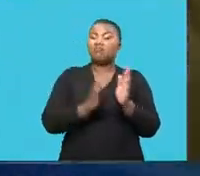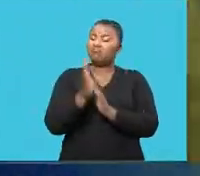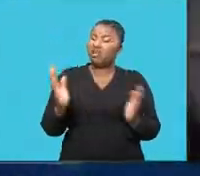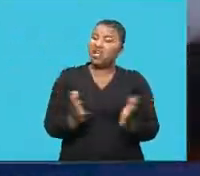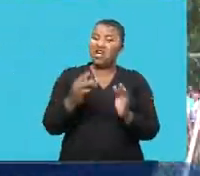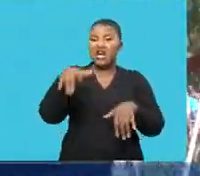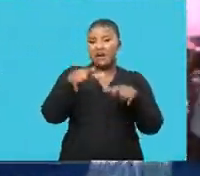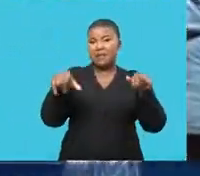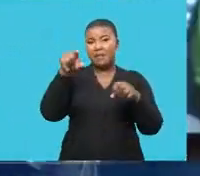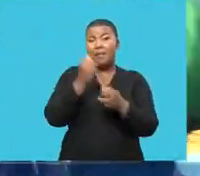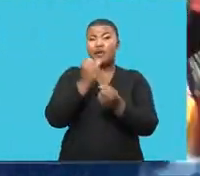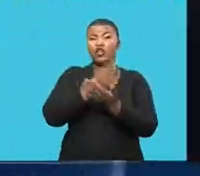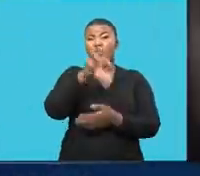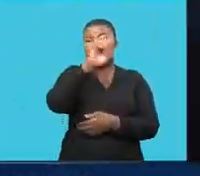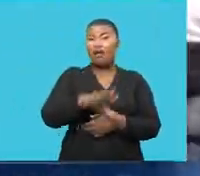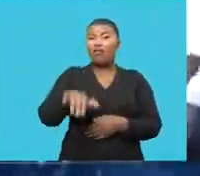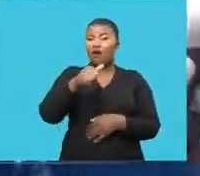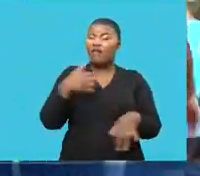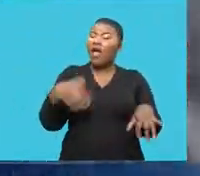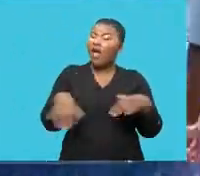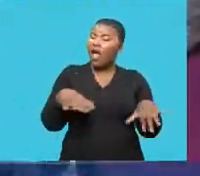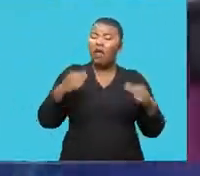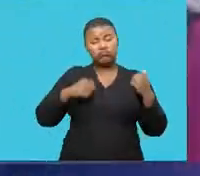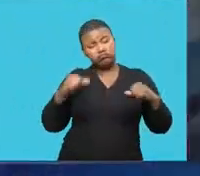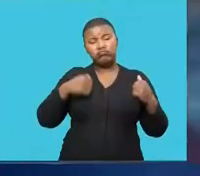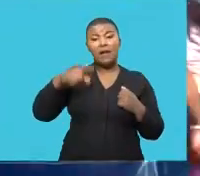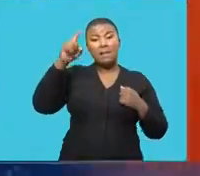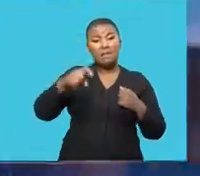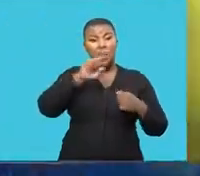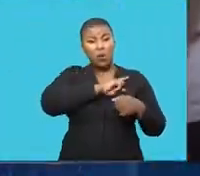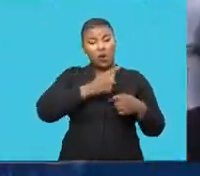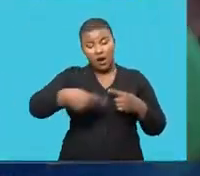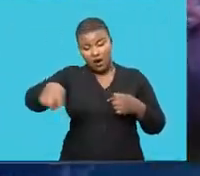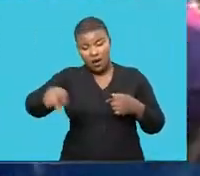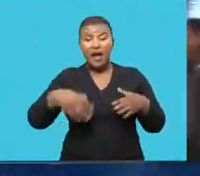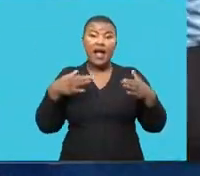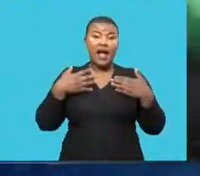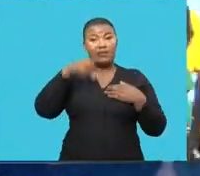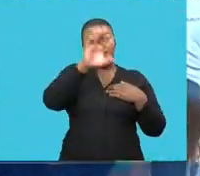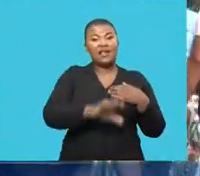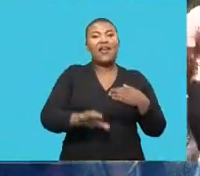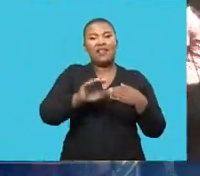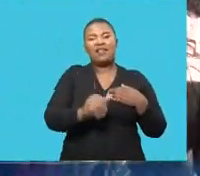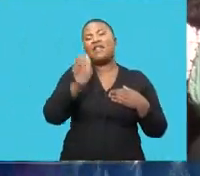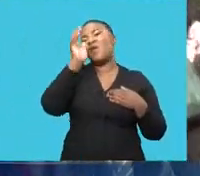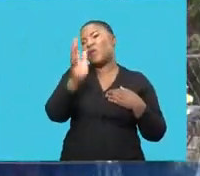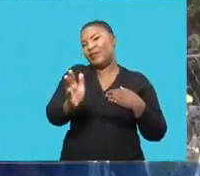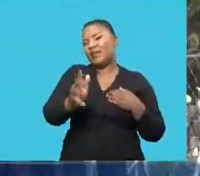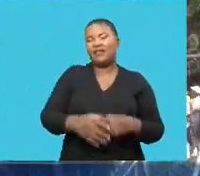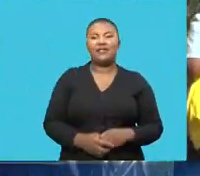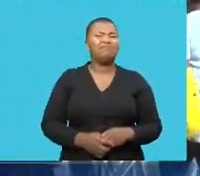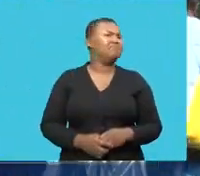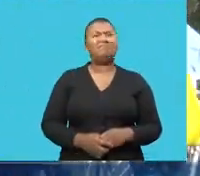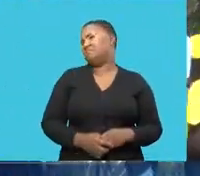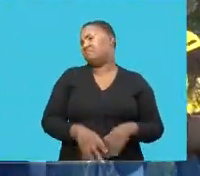active across the country, because in the end, the journey to be healthier, happier South African is what matters, not